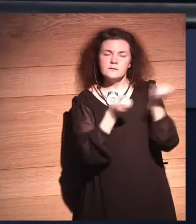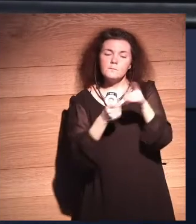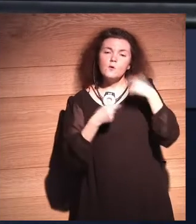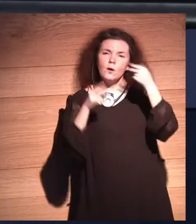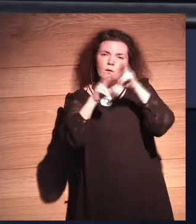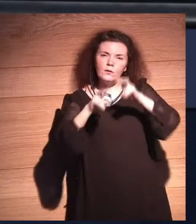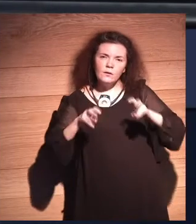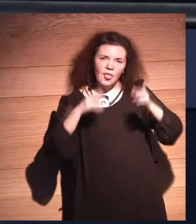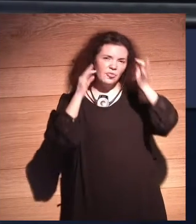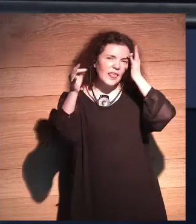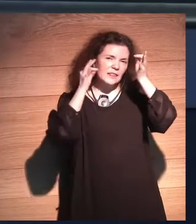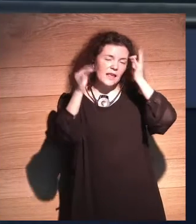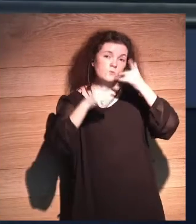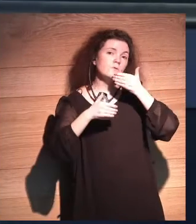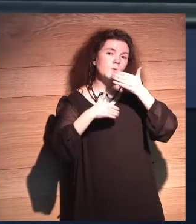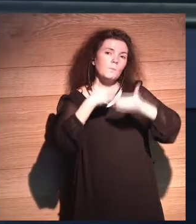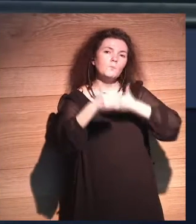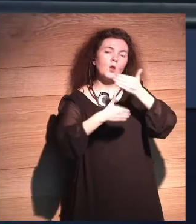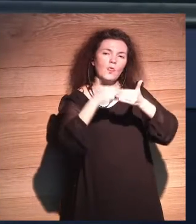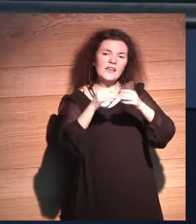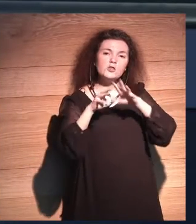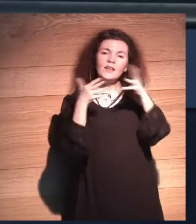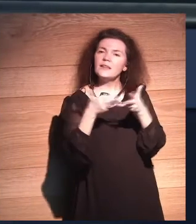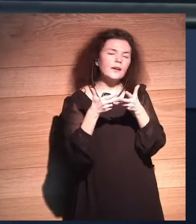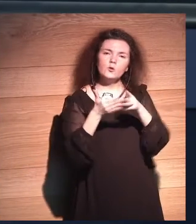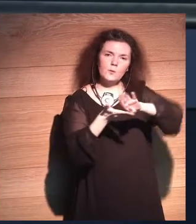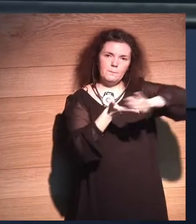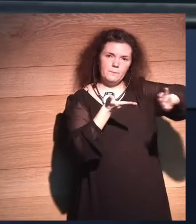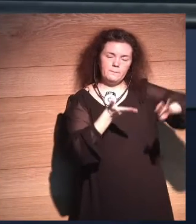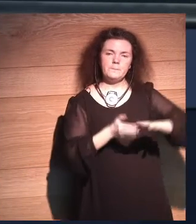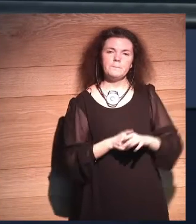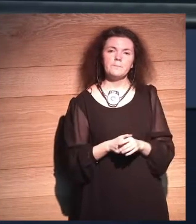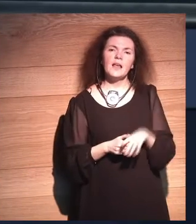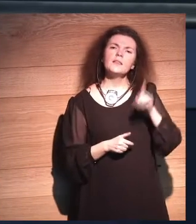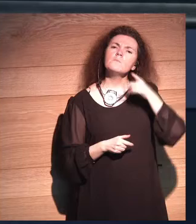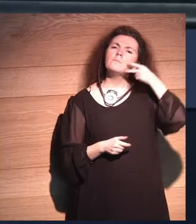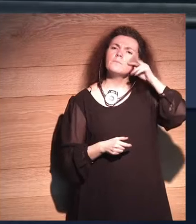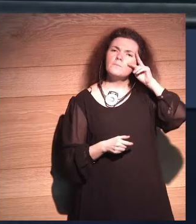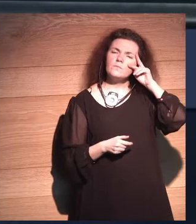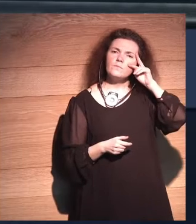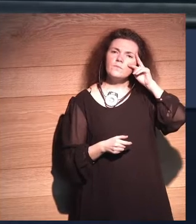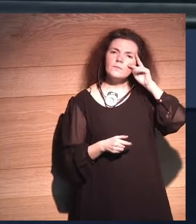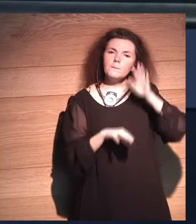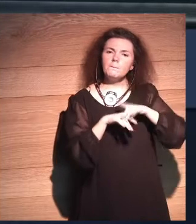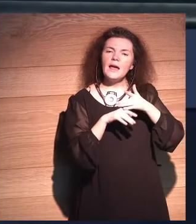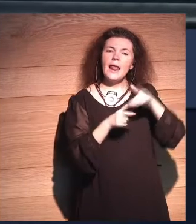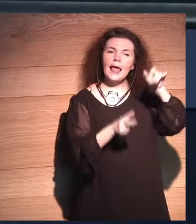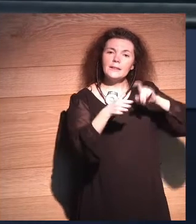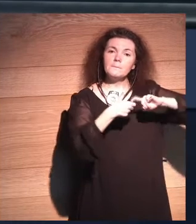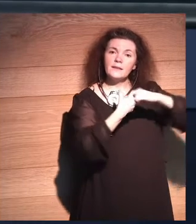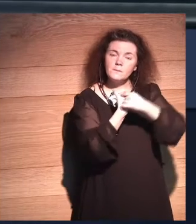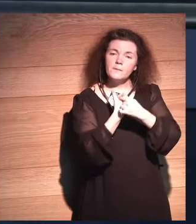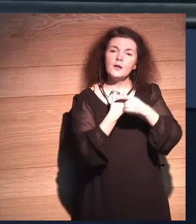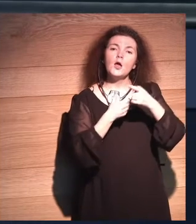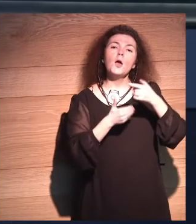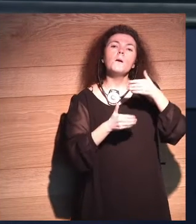offline. There have been experiments also in getting people actually to engage in drafting the law. They've done it in Brazil, they're doing it in